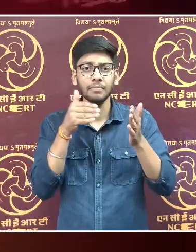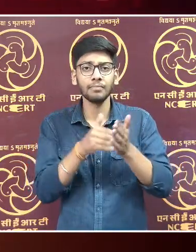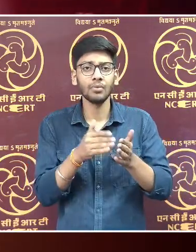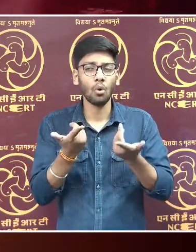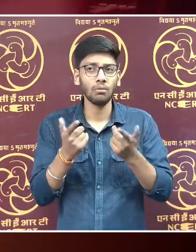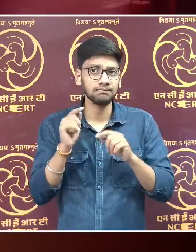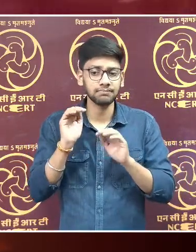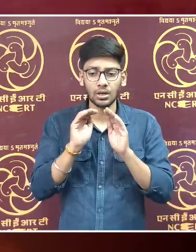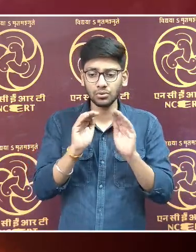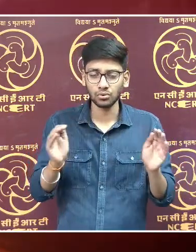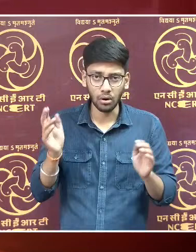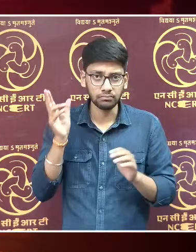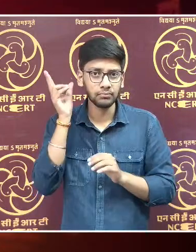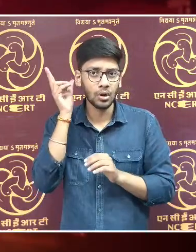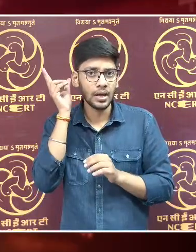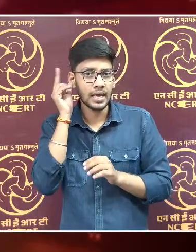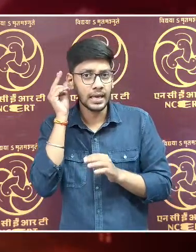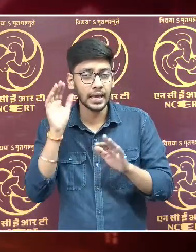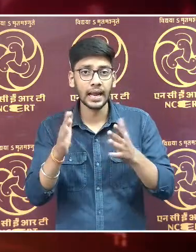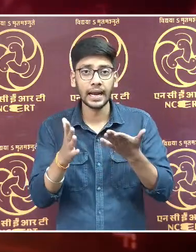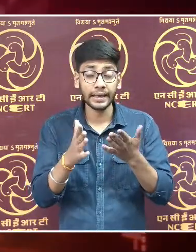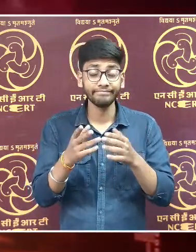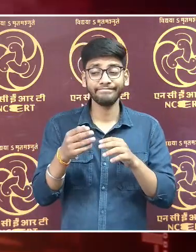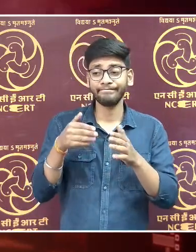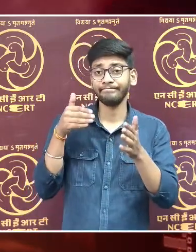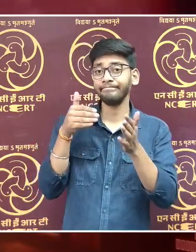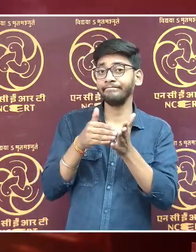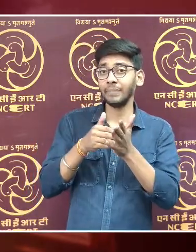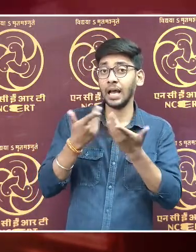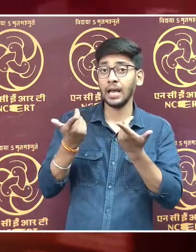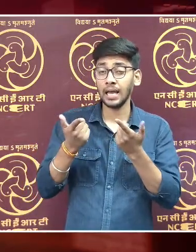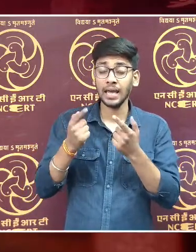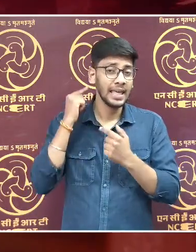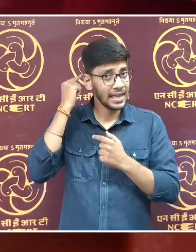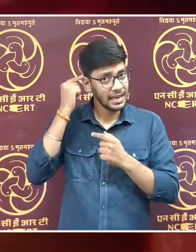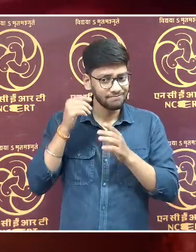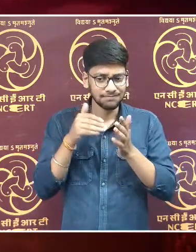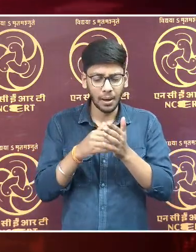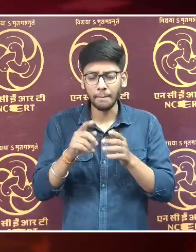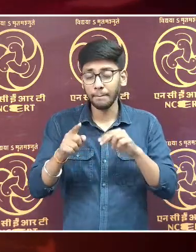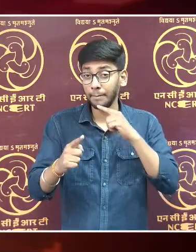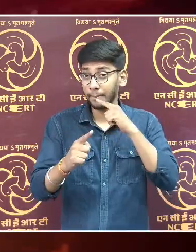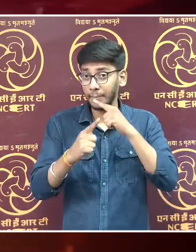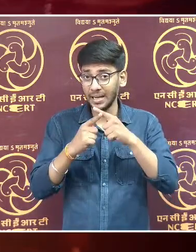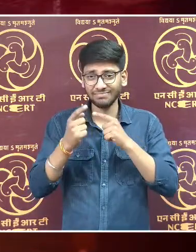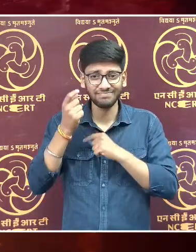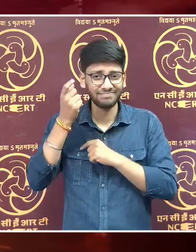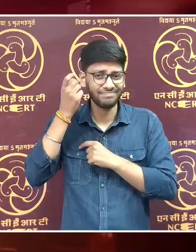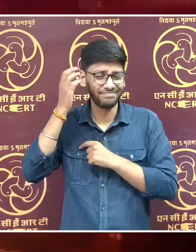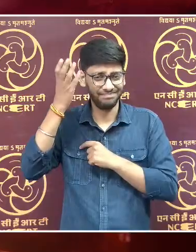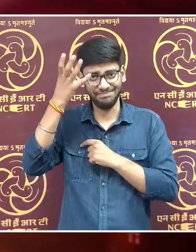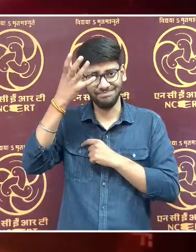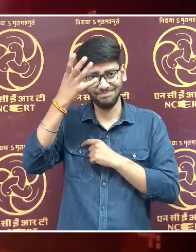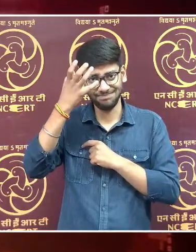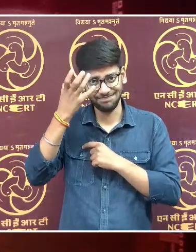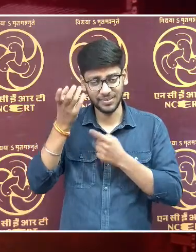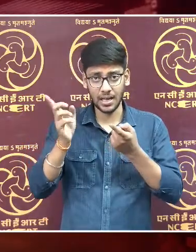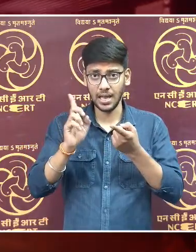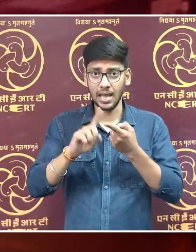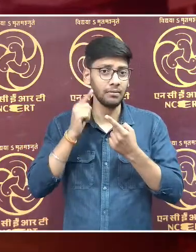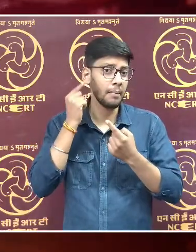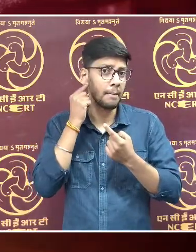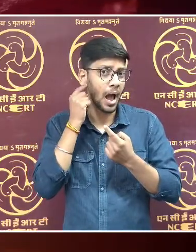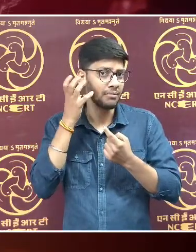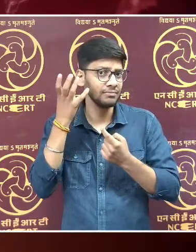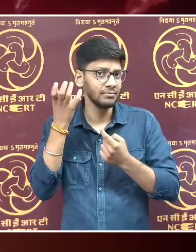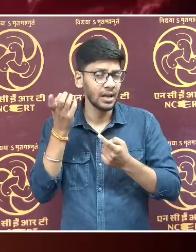to hear soft sounds. Most of the common symptom will be the blockage of the ear Okay. and the pain. So if within the past 6 months, if the child has got at